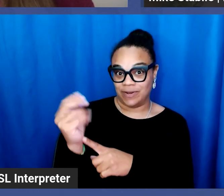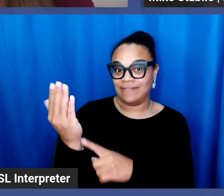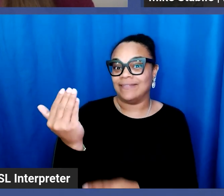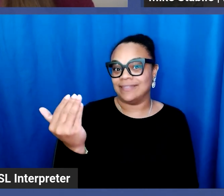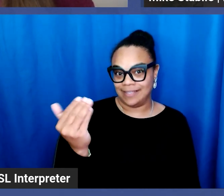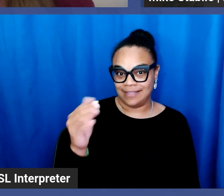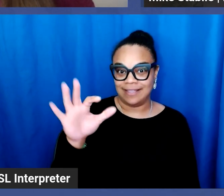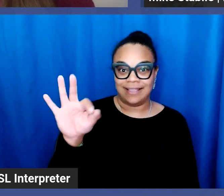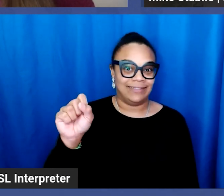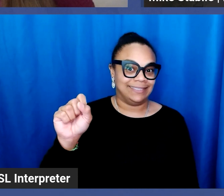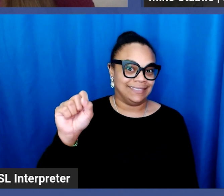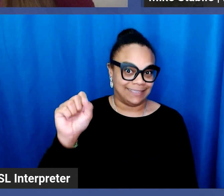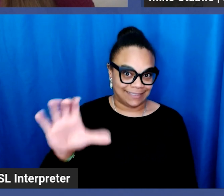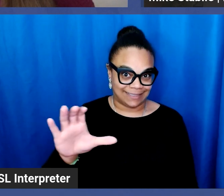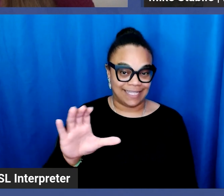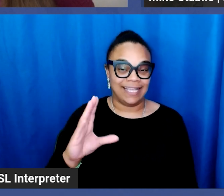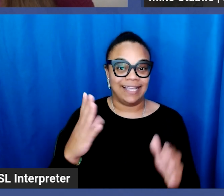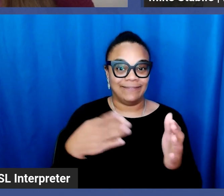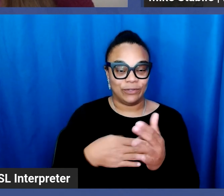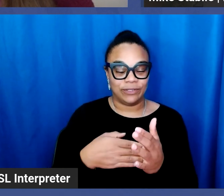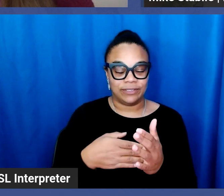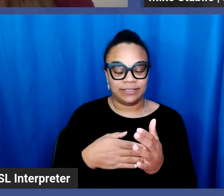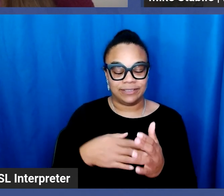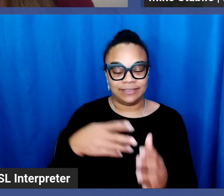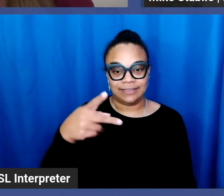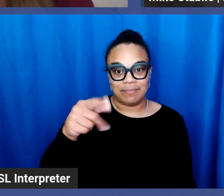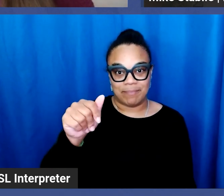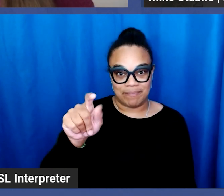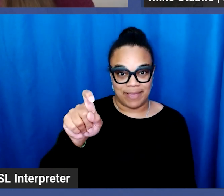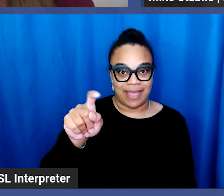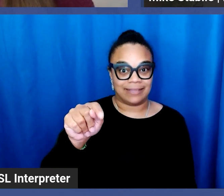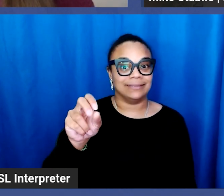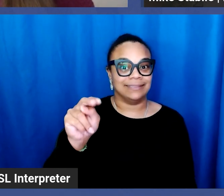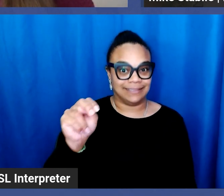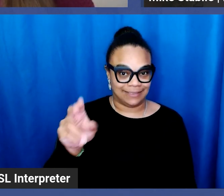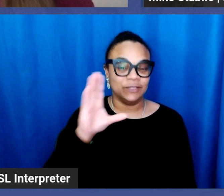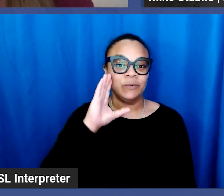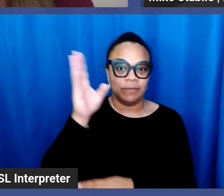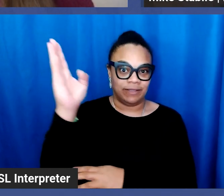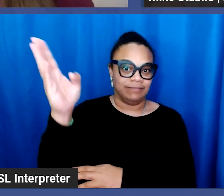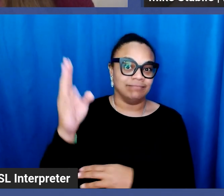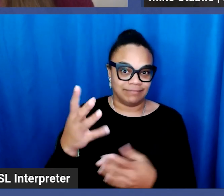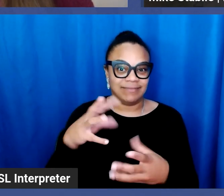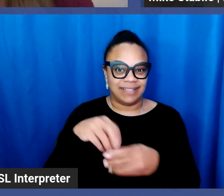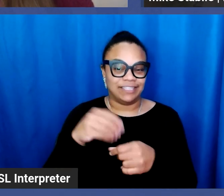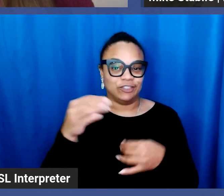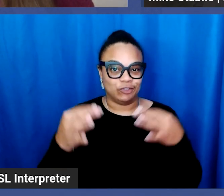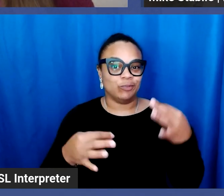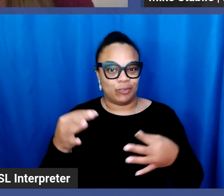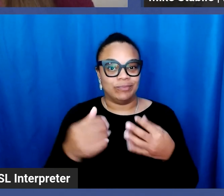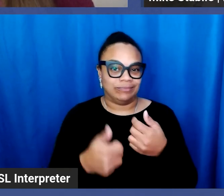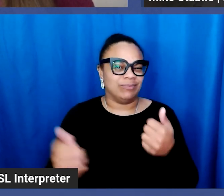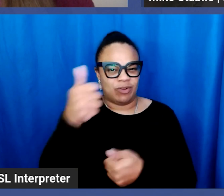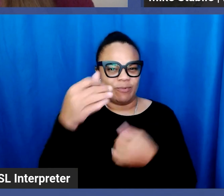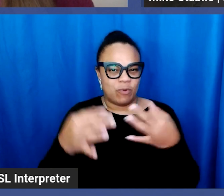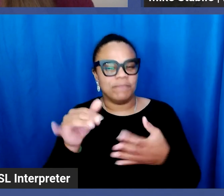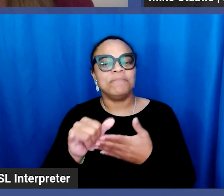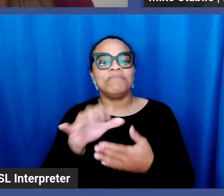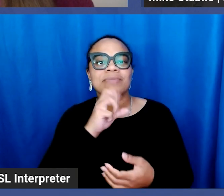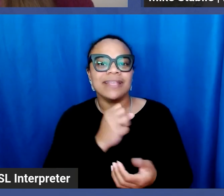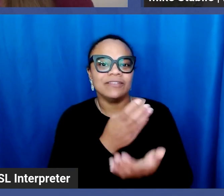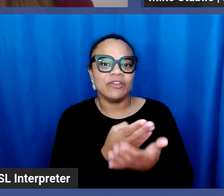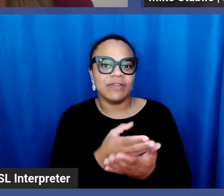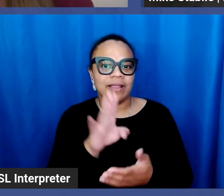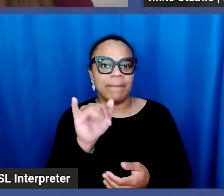15th, FSC versus Paxton is being heard before the Supreme Court. That is an age verification bill that